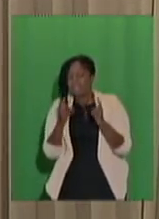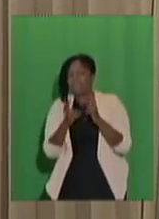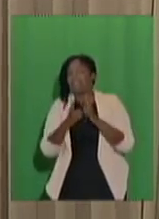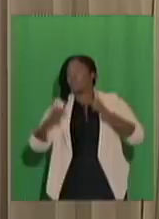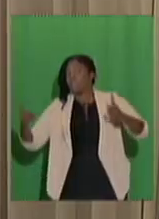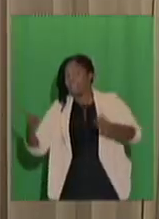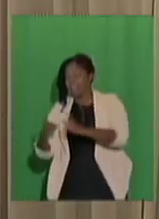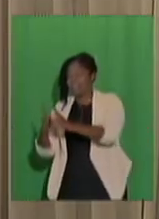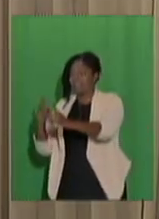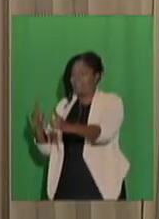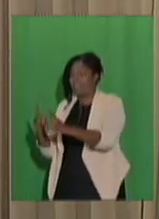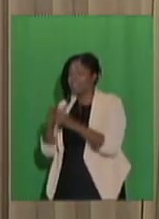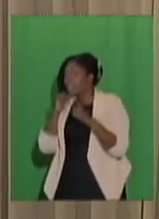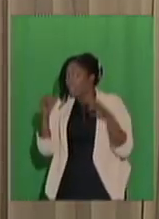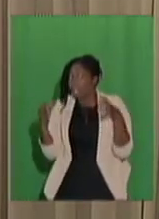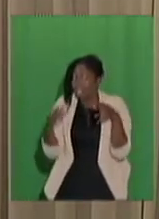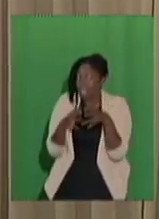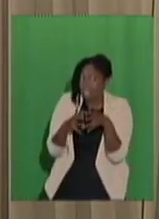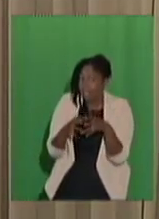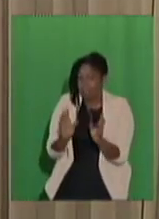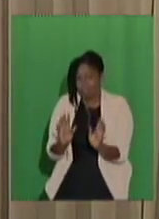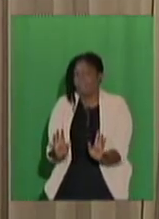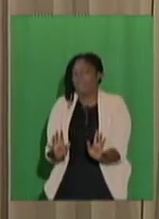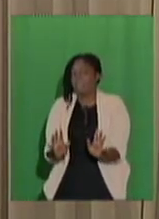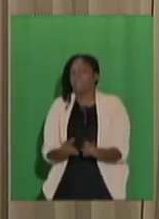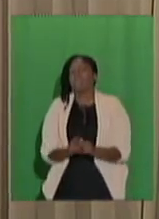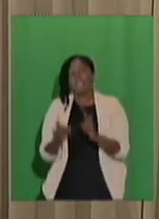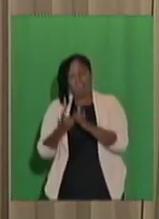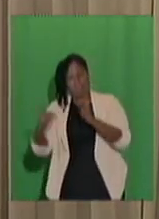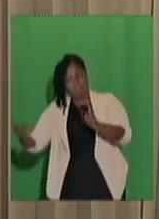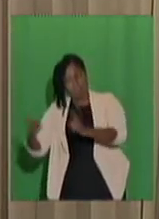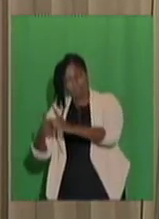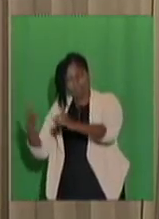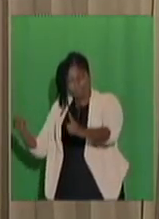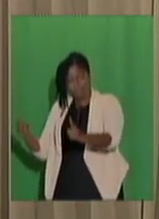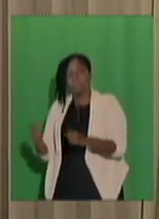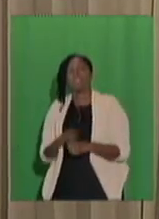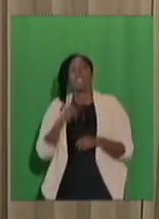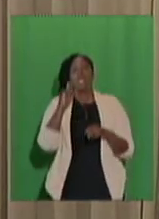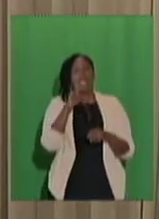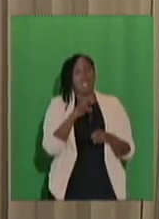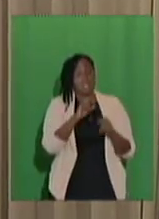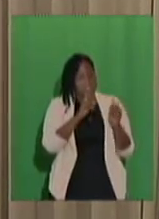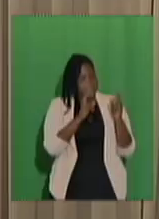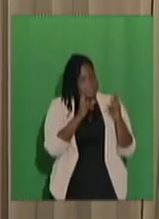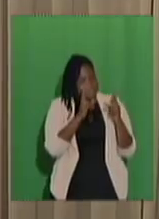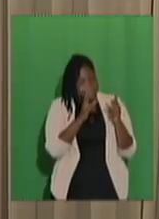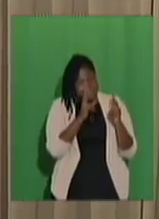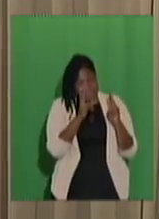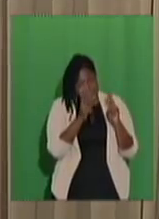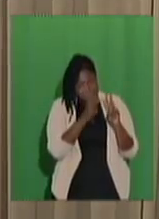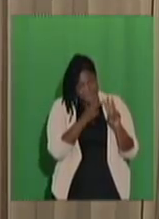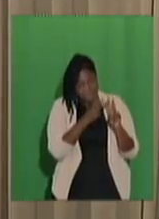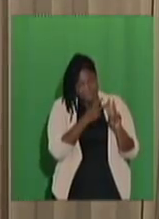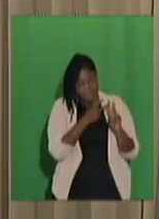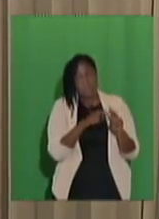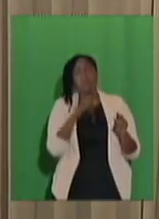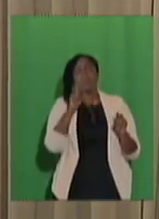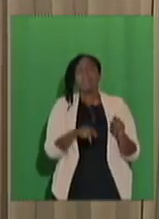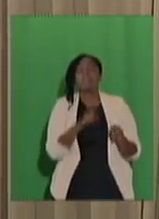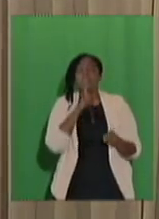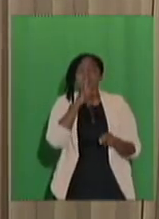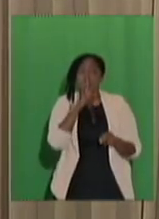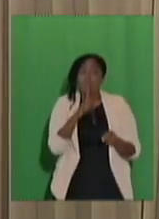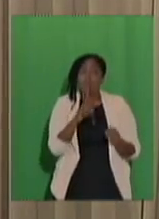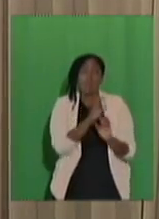places, as well as we have to make sure that there's no risk of communication to the nearing population. So we choose our